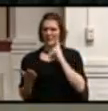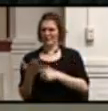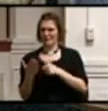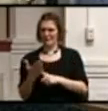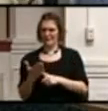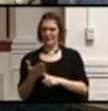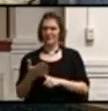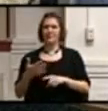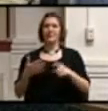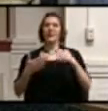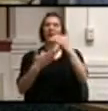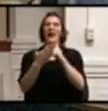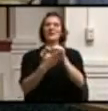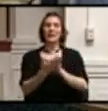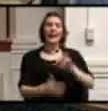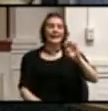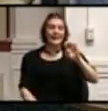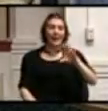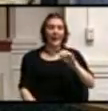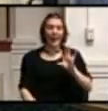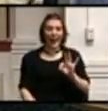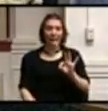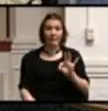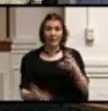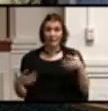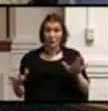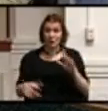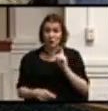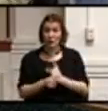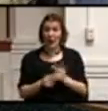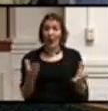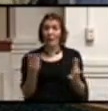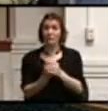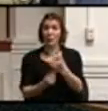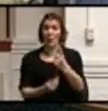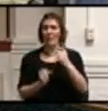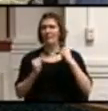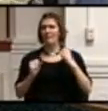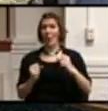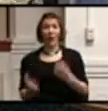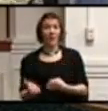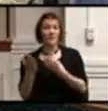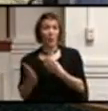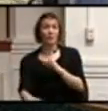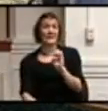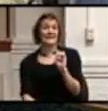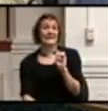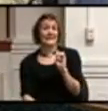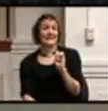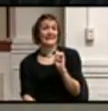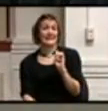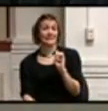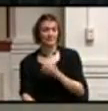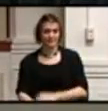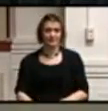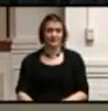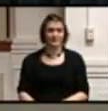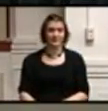and F on the agenda. Is that fair to say? I think so. So then we're ready for the motion under E.